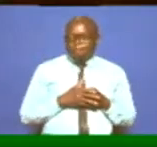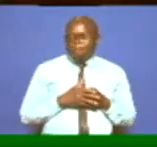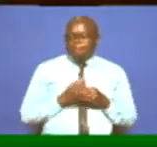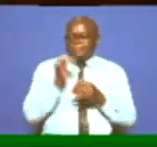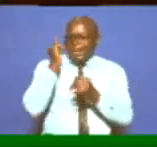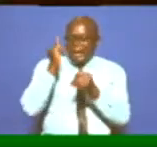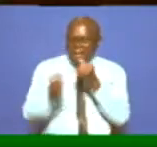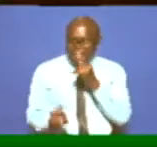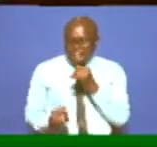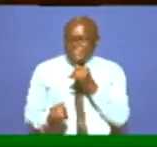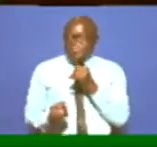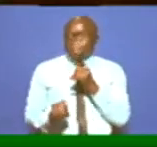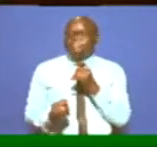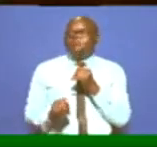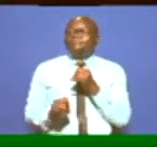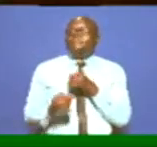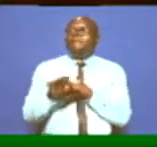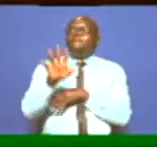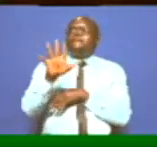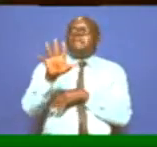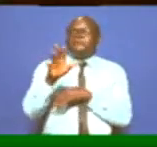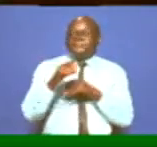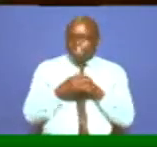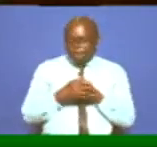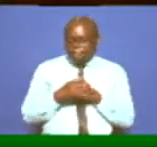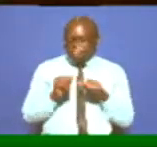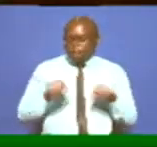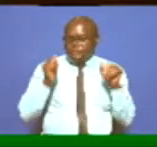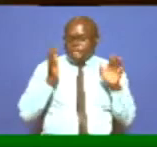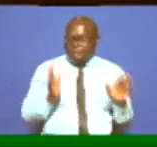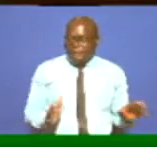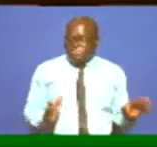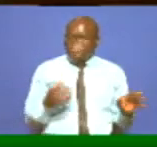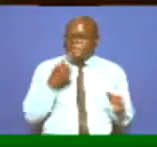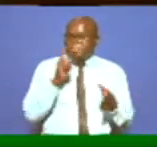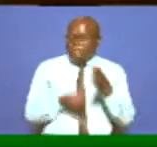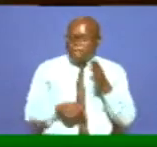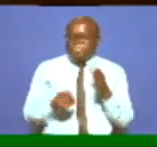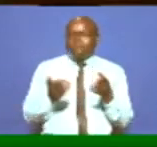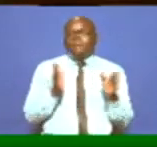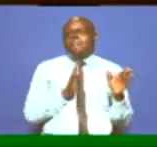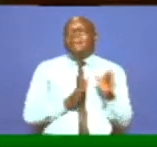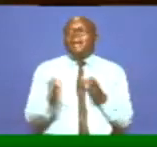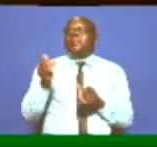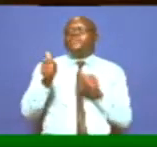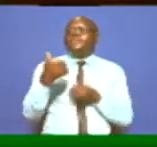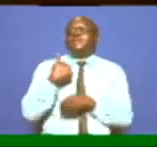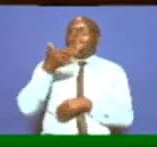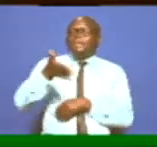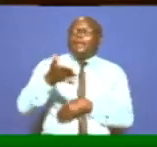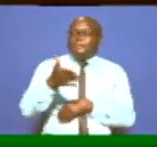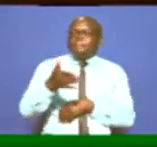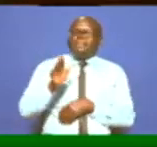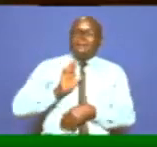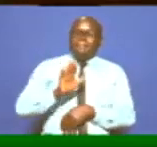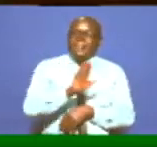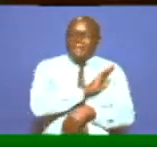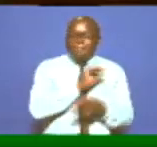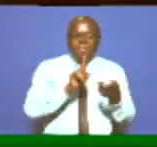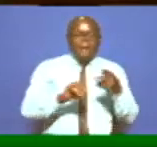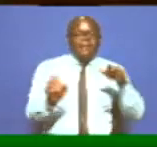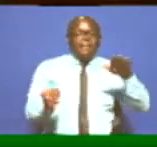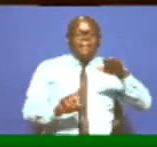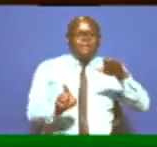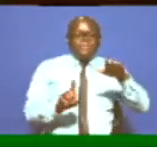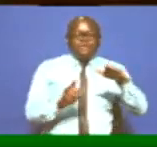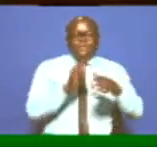Lastly, which is five, could the chairperson state measures put in place by the board and the ministry